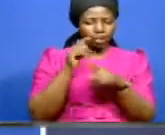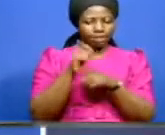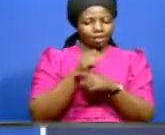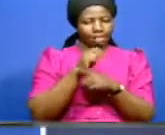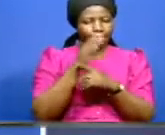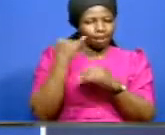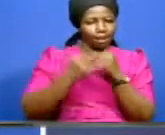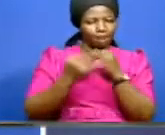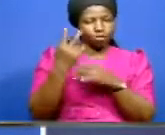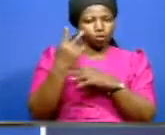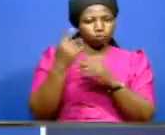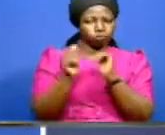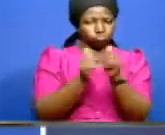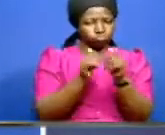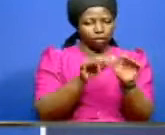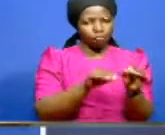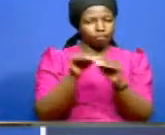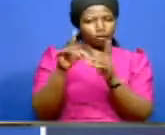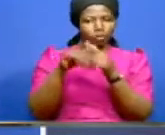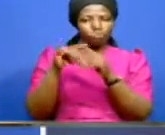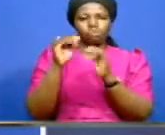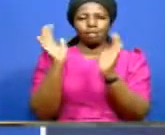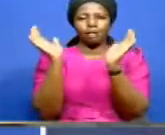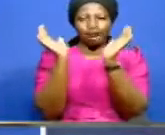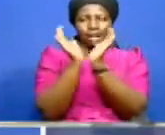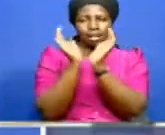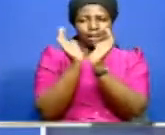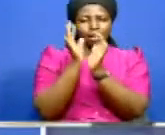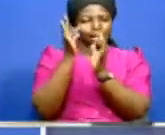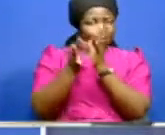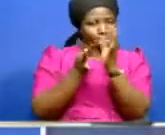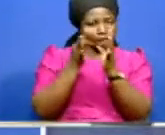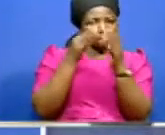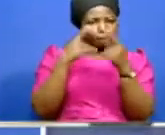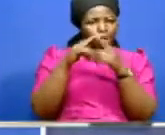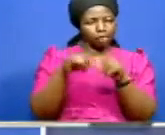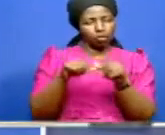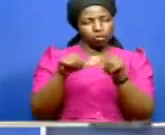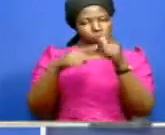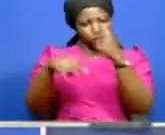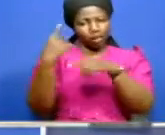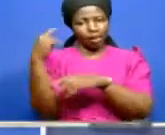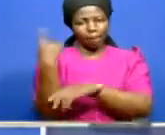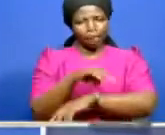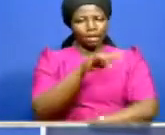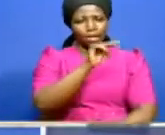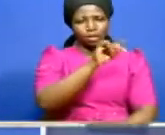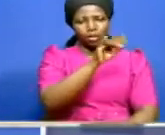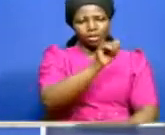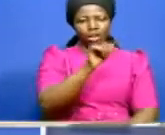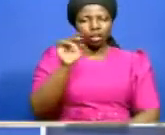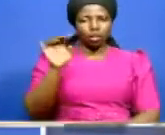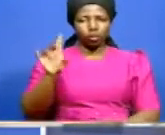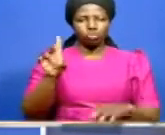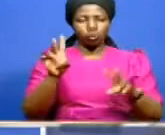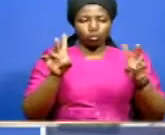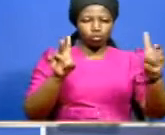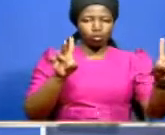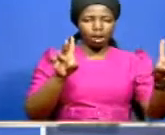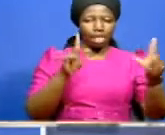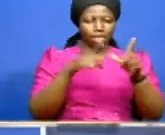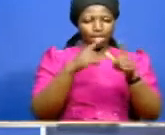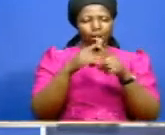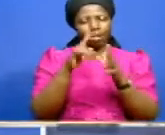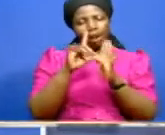last 2 games of the month were moved to Kasarani, but they still maintain their winning streak. They defeated Nzoia Sugar 2-1 before ending the month with a